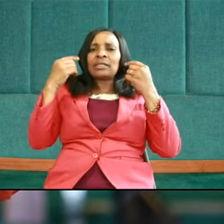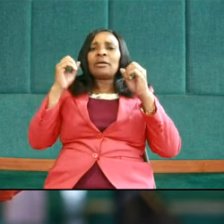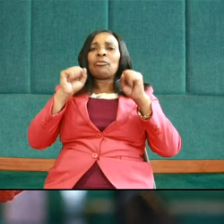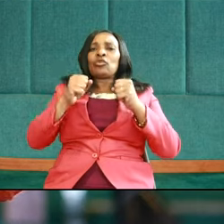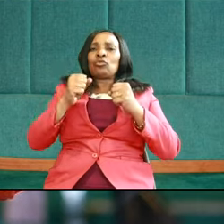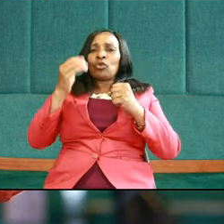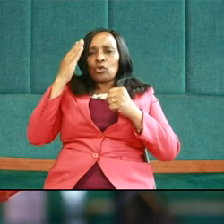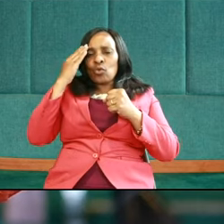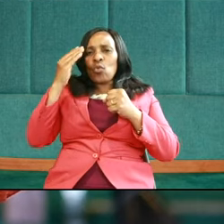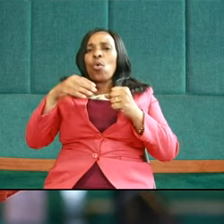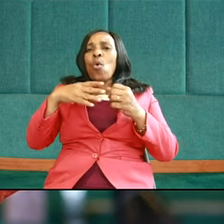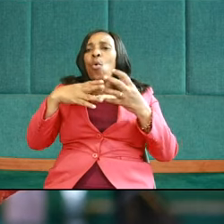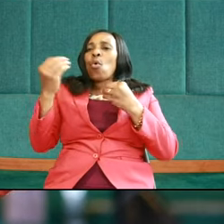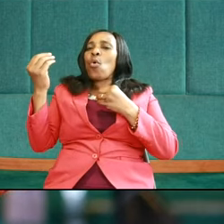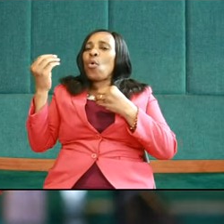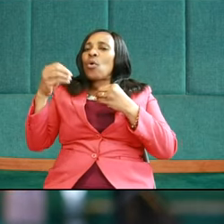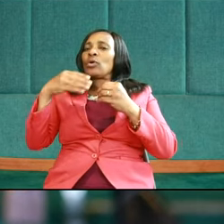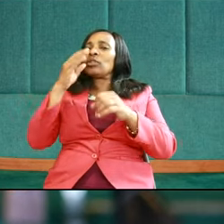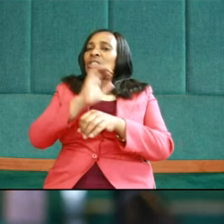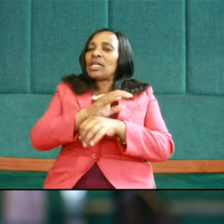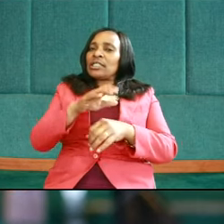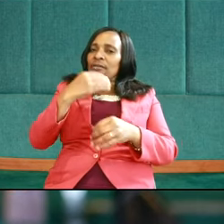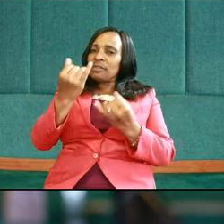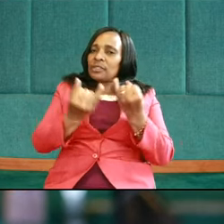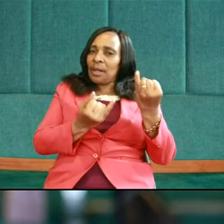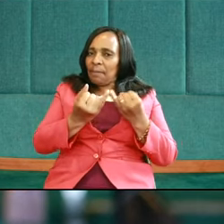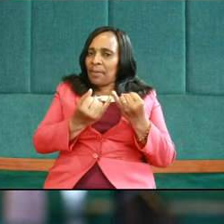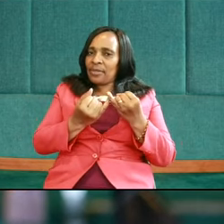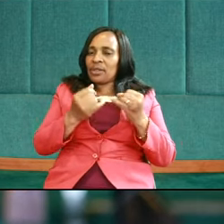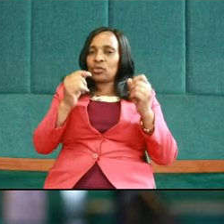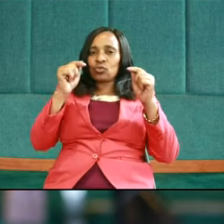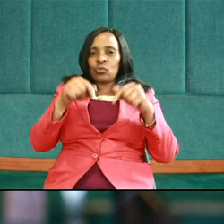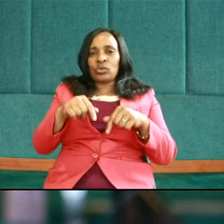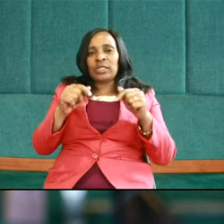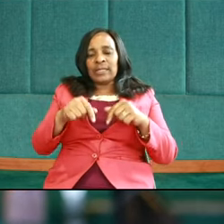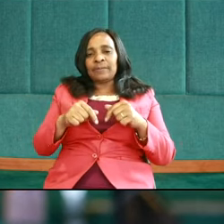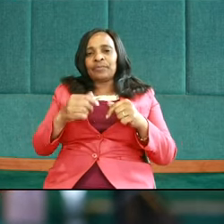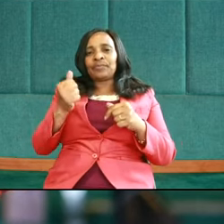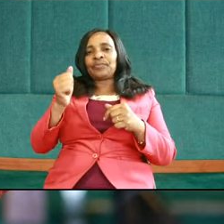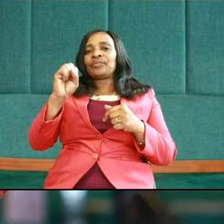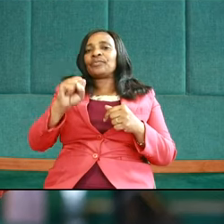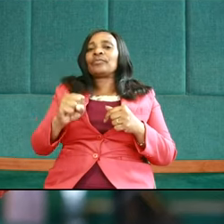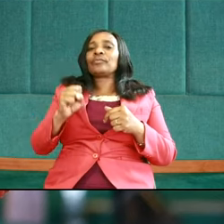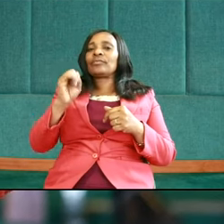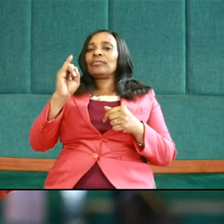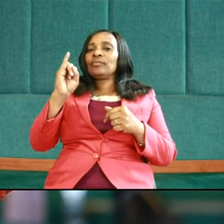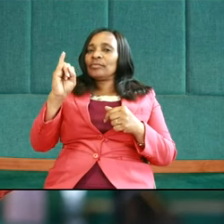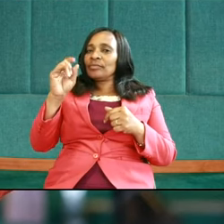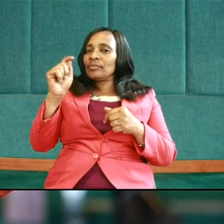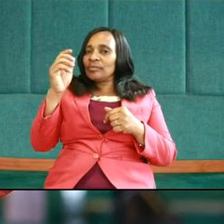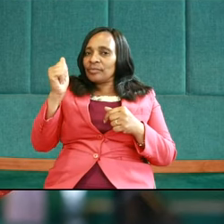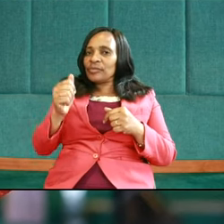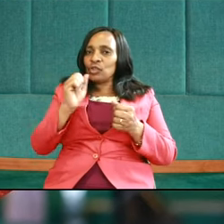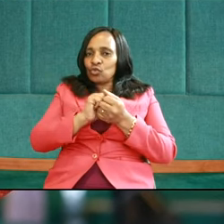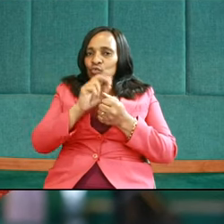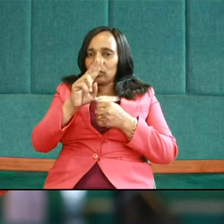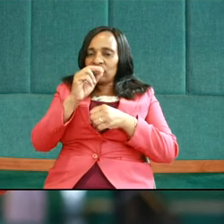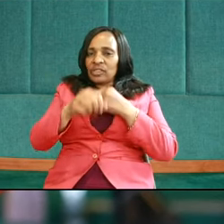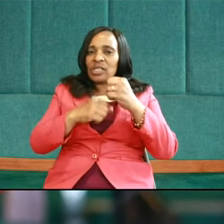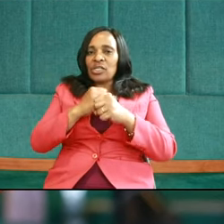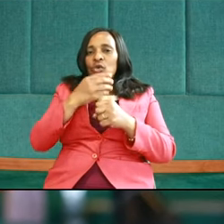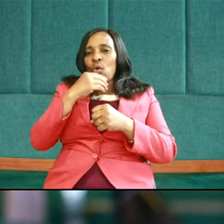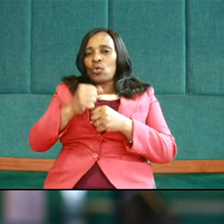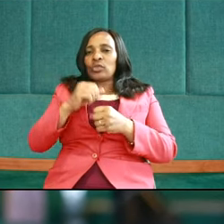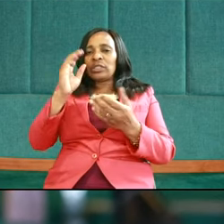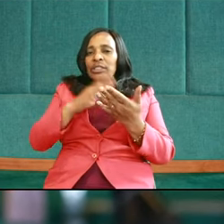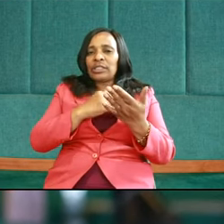wanted to go to church every Sabbath. Today, Asmita is 12 years old, and every week she sings songs